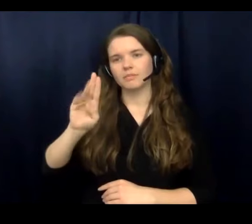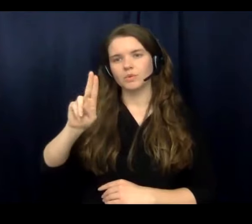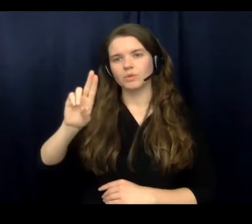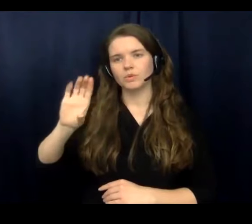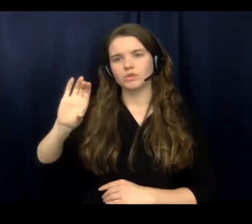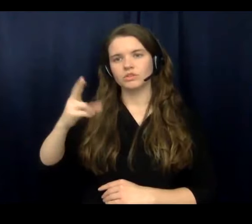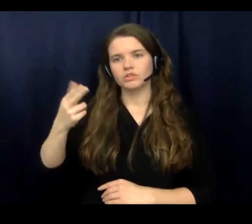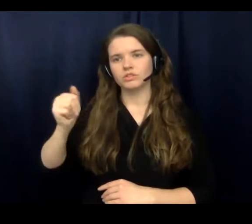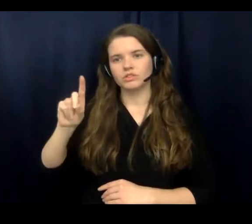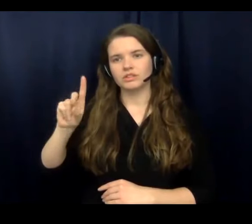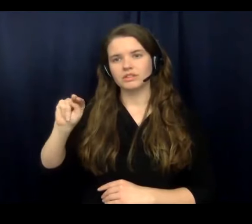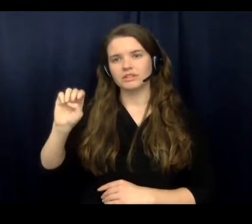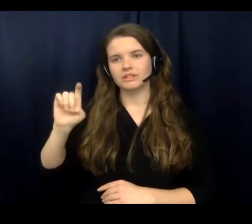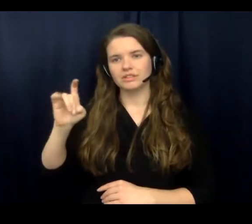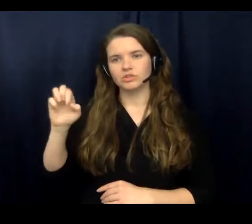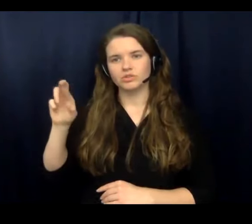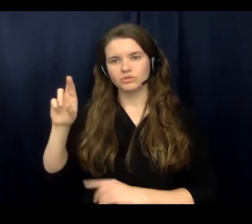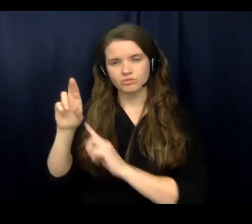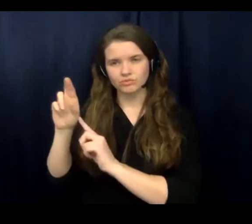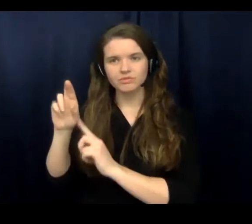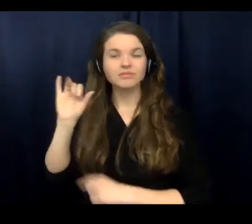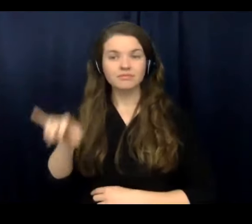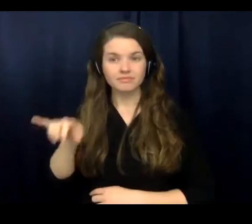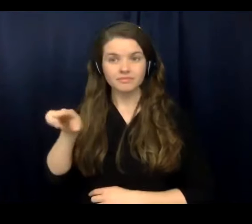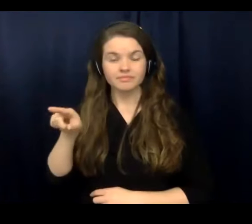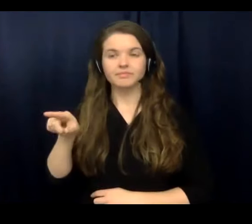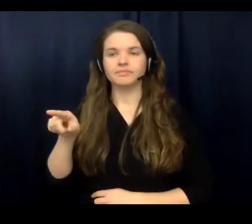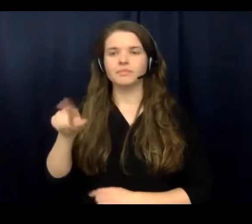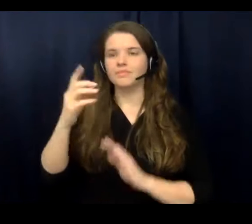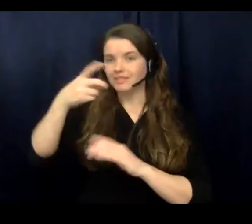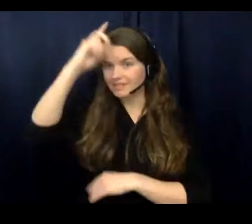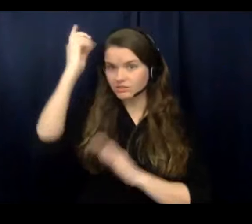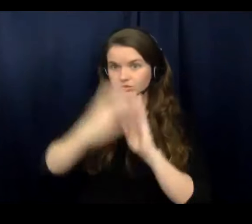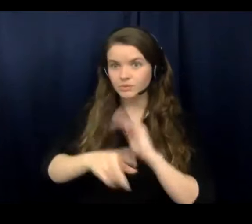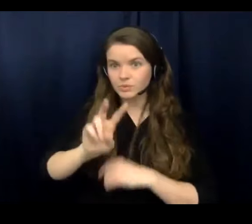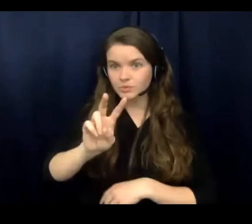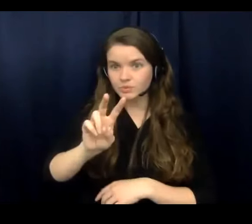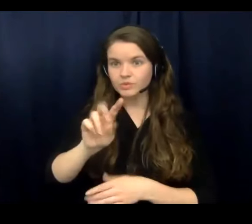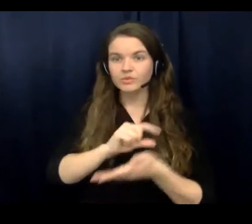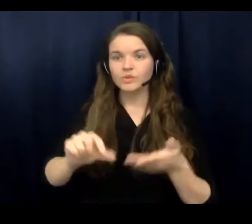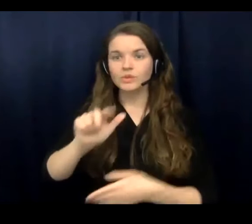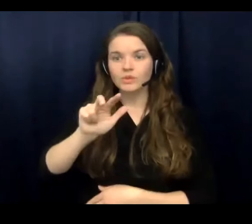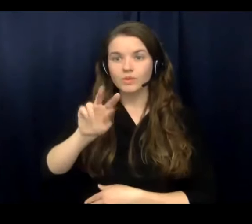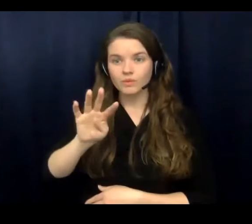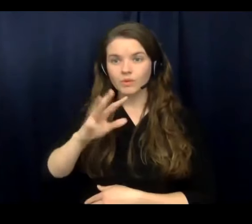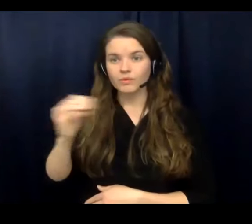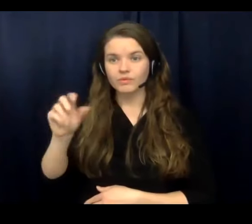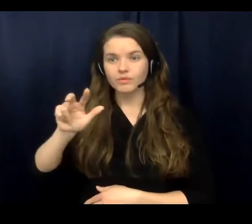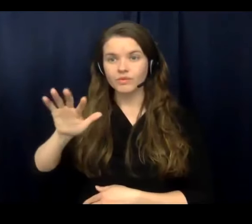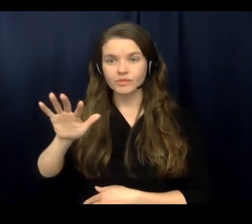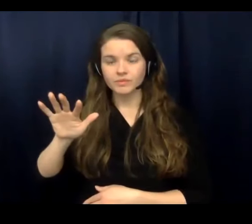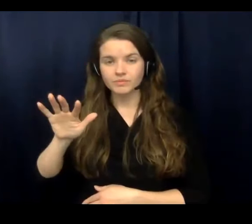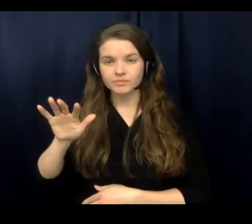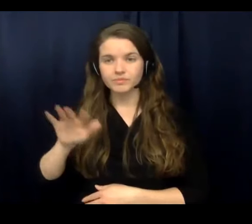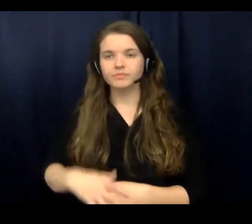my remarks today. In Daniel chapter 2, verse 34 and 35, this was the dream